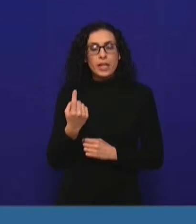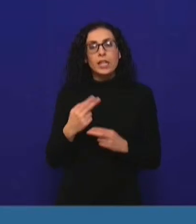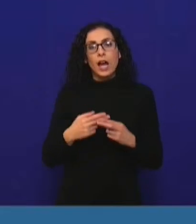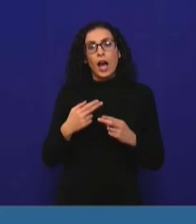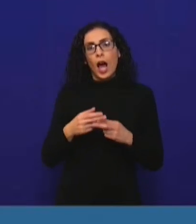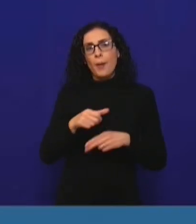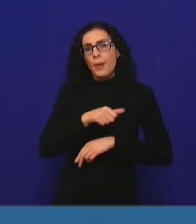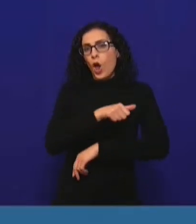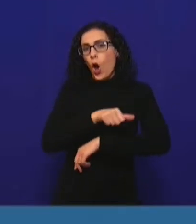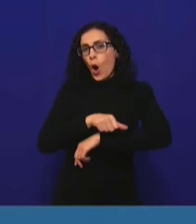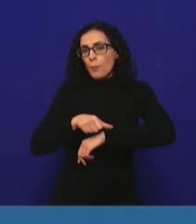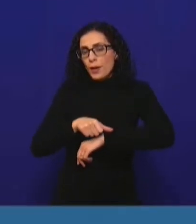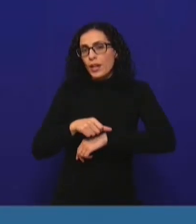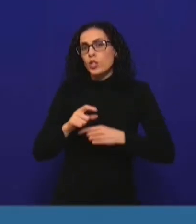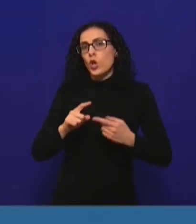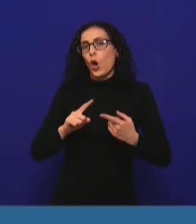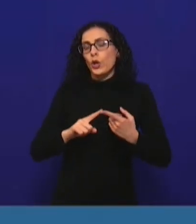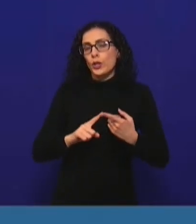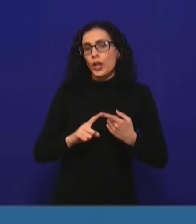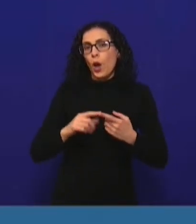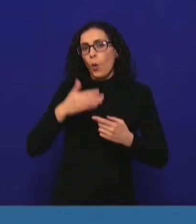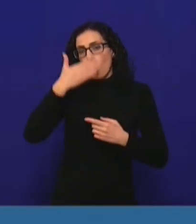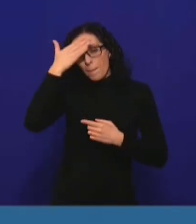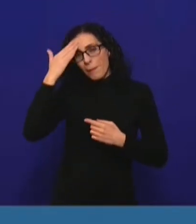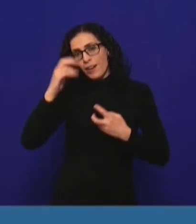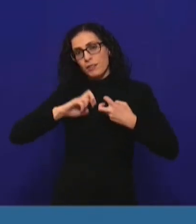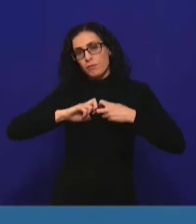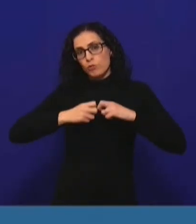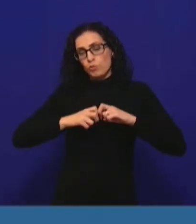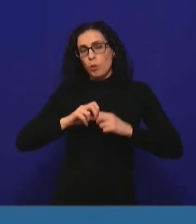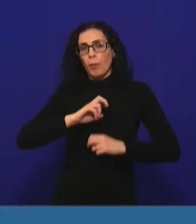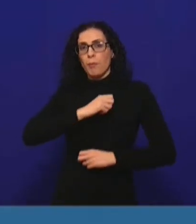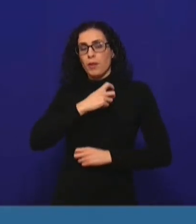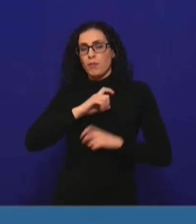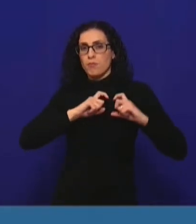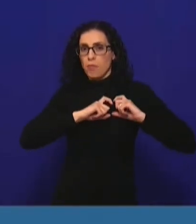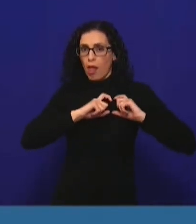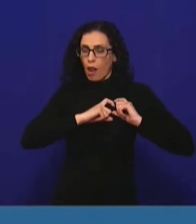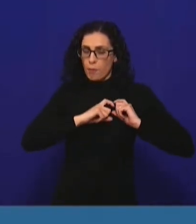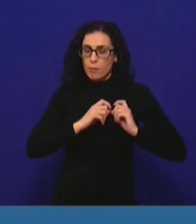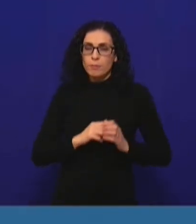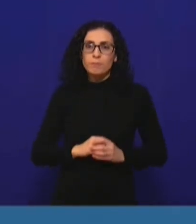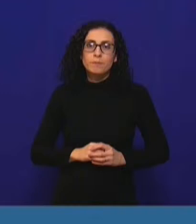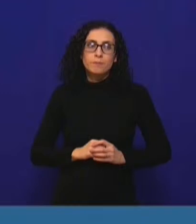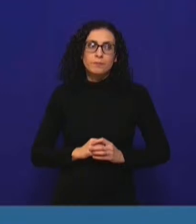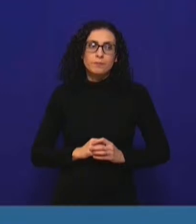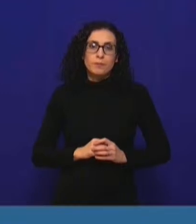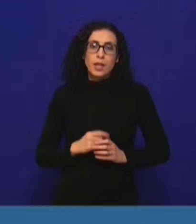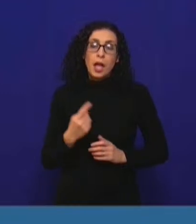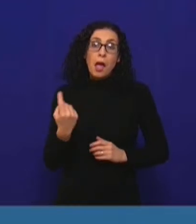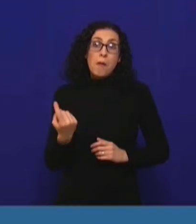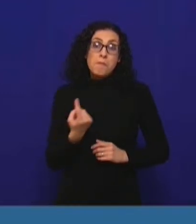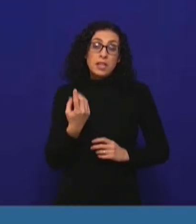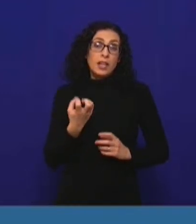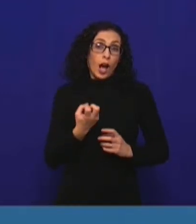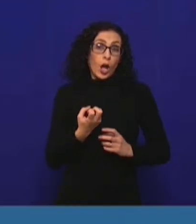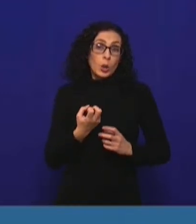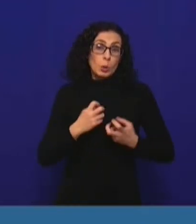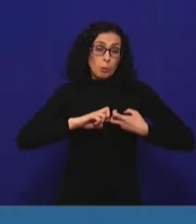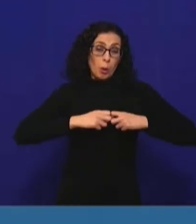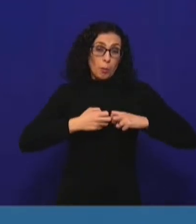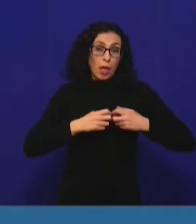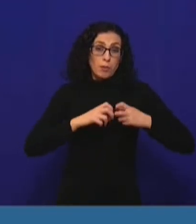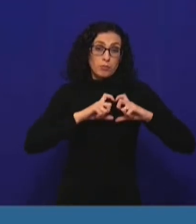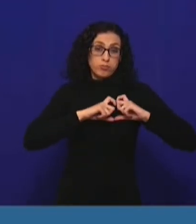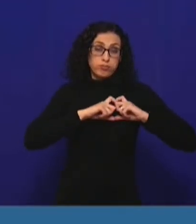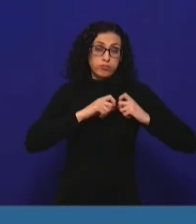li huma relatat mal-mart tal-qalb f'dan l-aħħar 6 xhur, dawk it-nies kollha li batu heart failure li jattendu